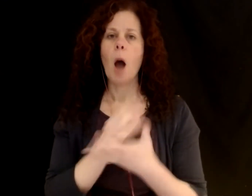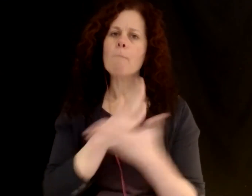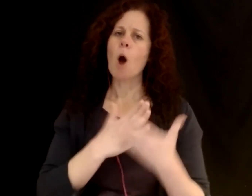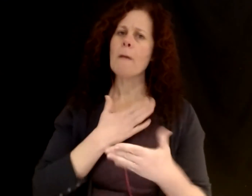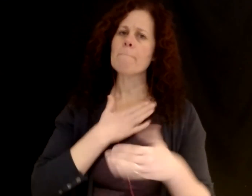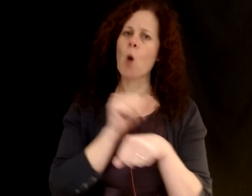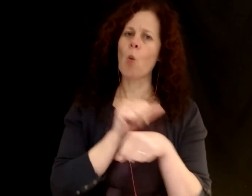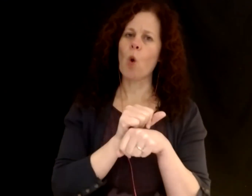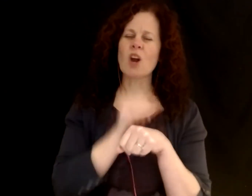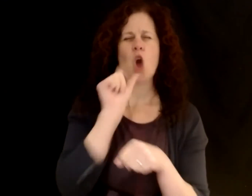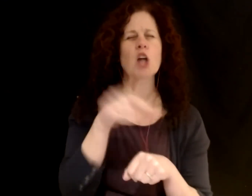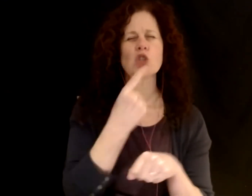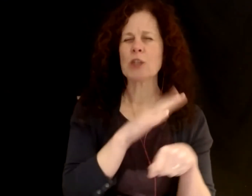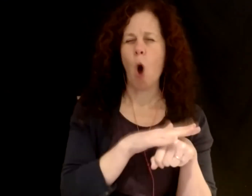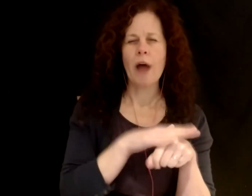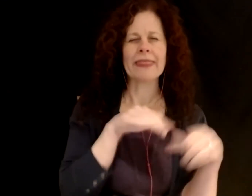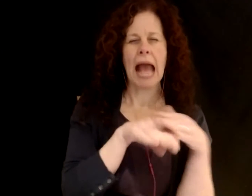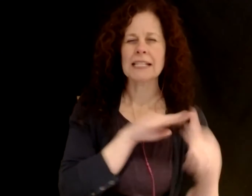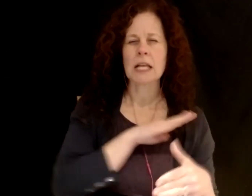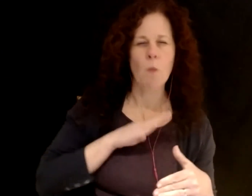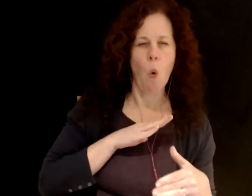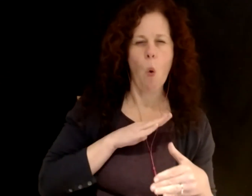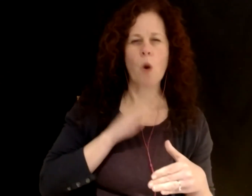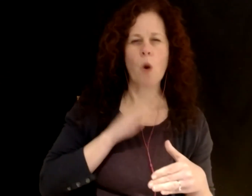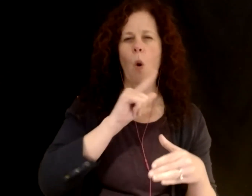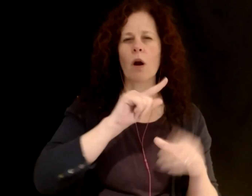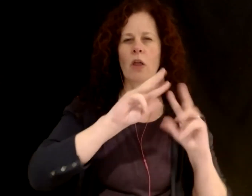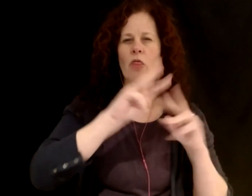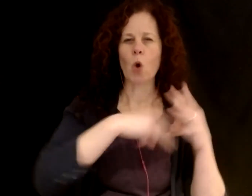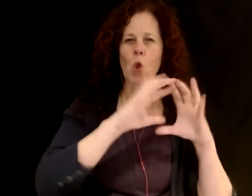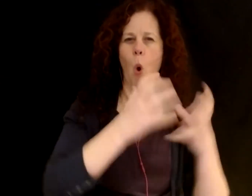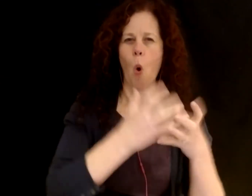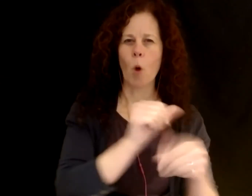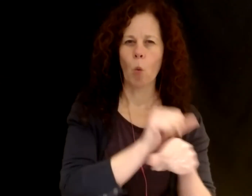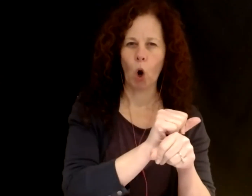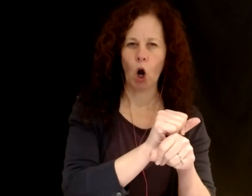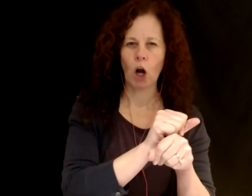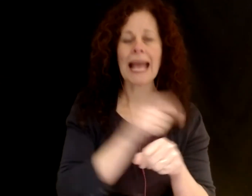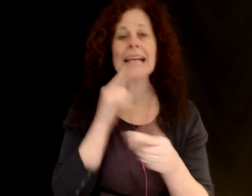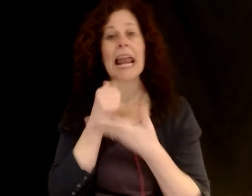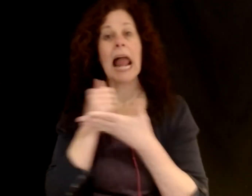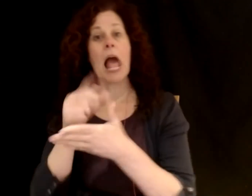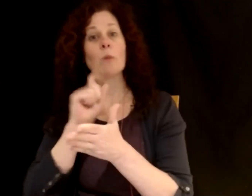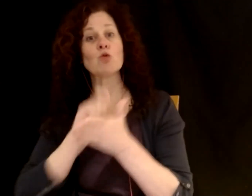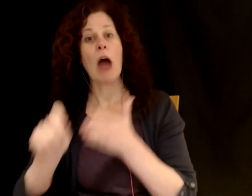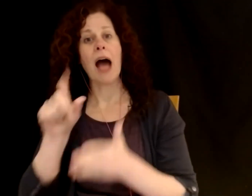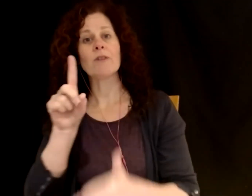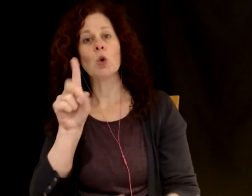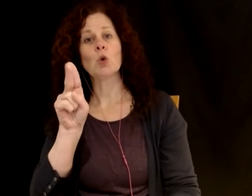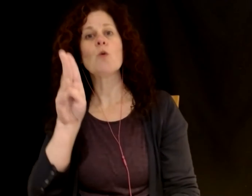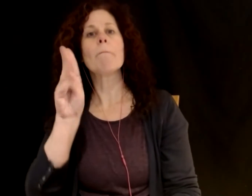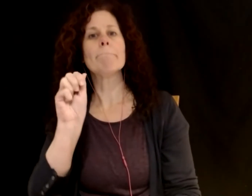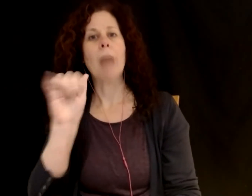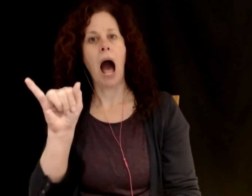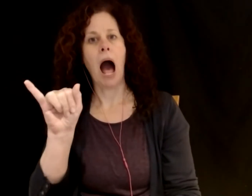Access Board and the global work is I helped draft the Dubai disability strategy, and I